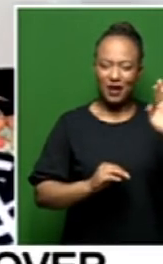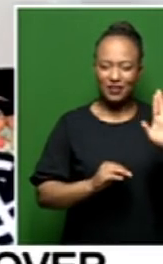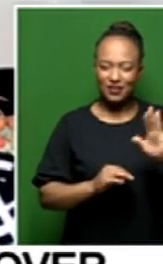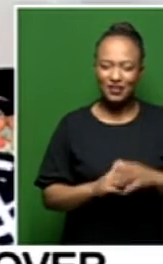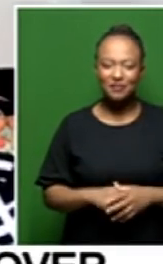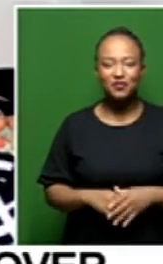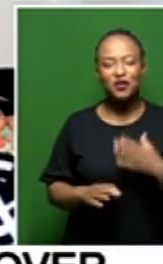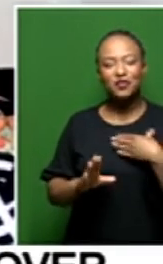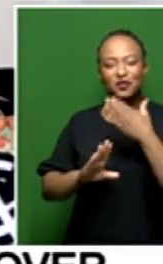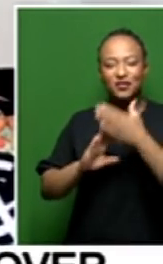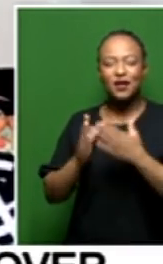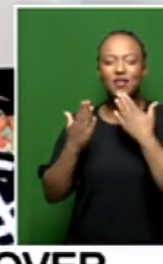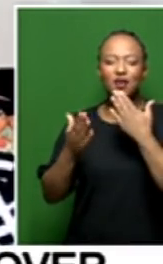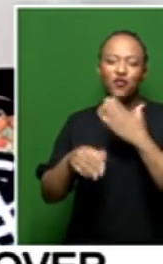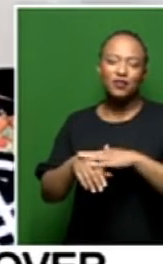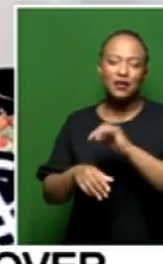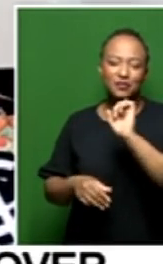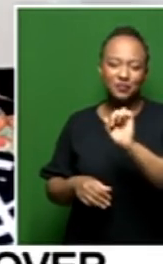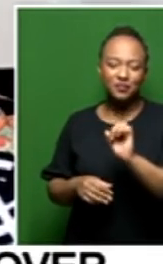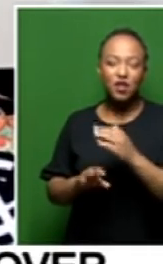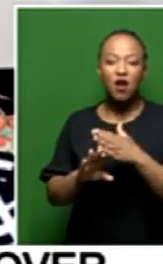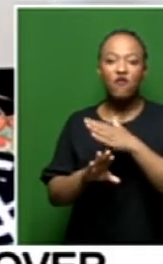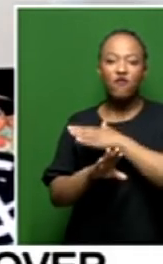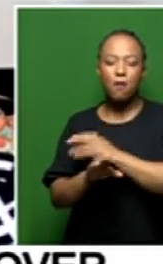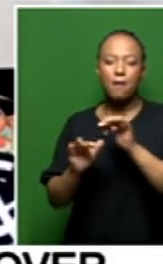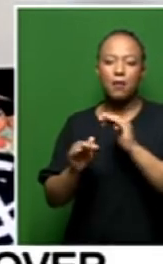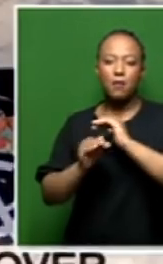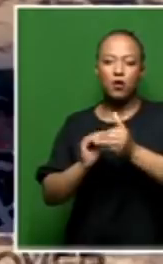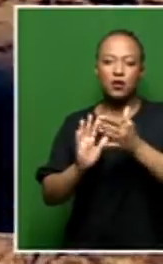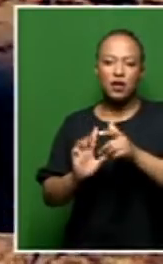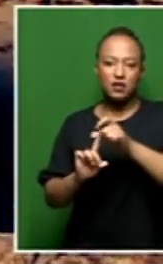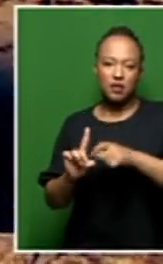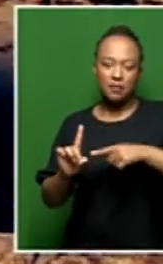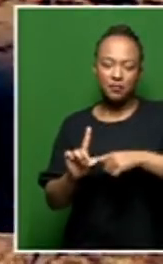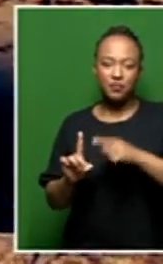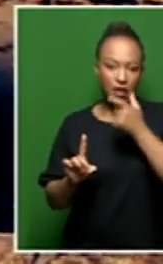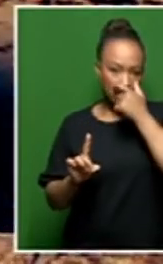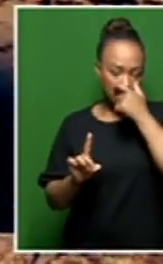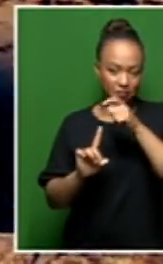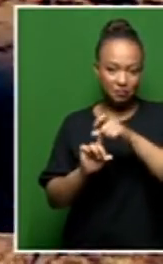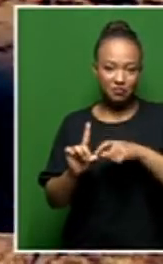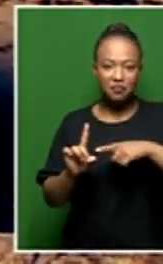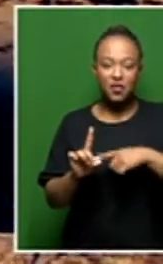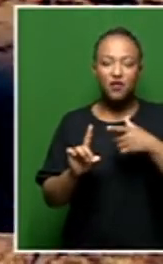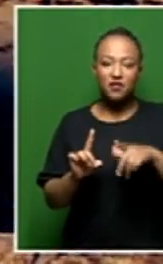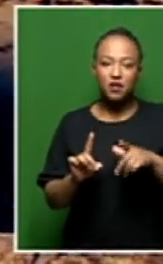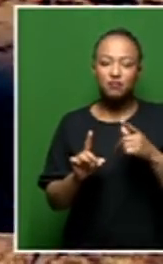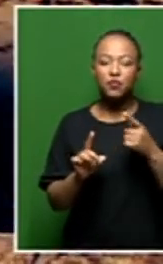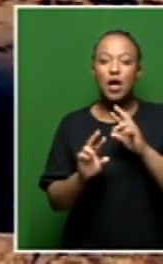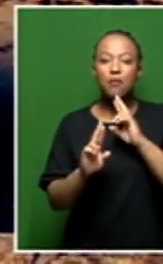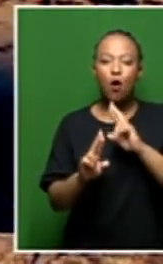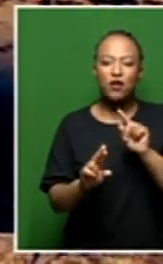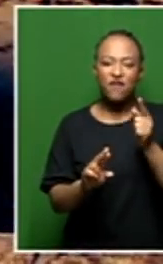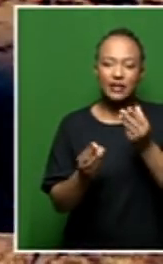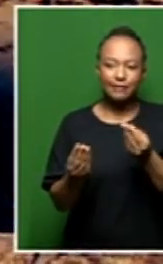have to leave it there. Thank you so much for your time. Former Public Protector, Professor Thuli Madonsela, reflecting on the handing over of the first part